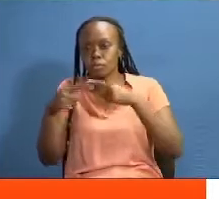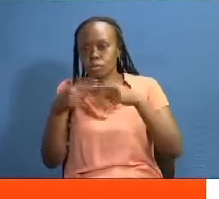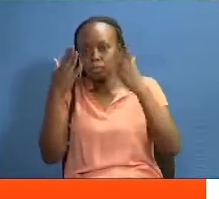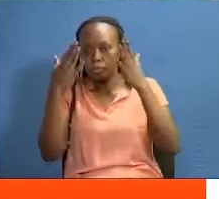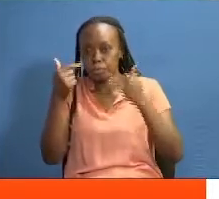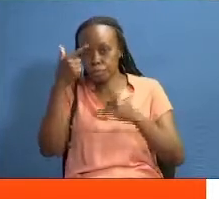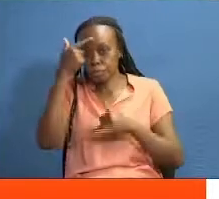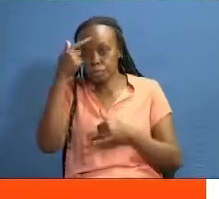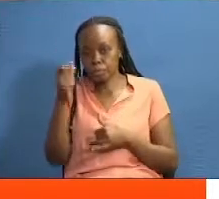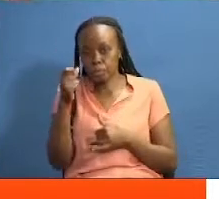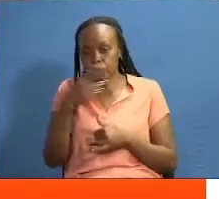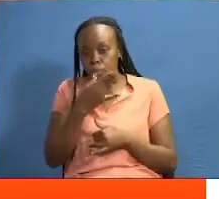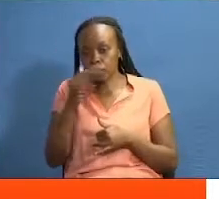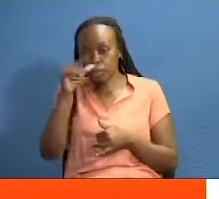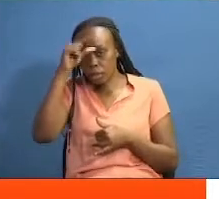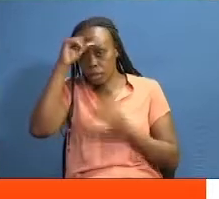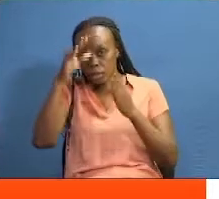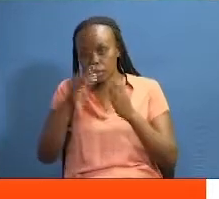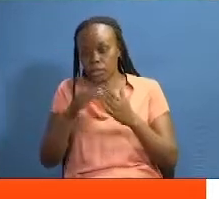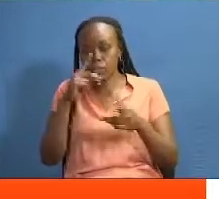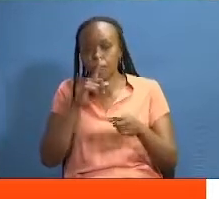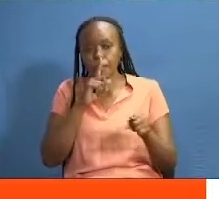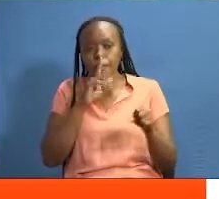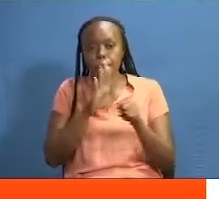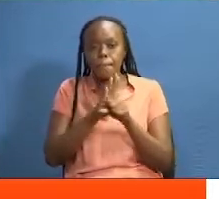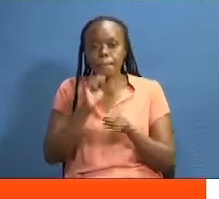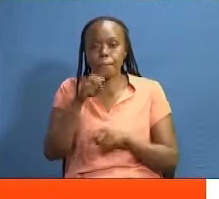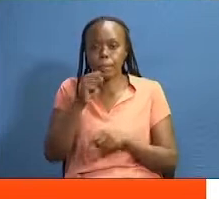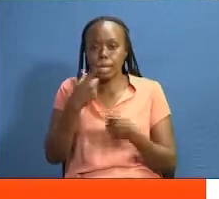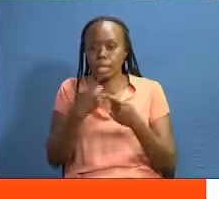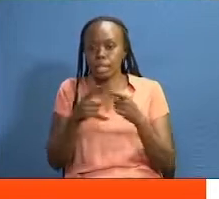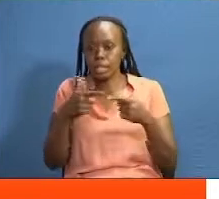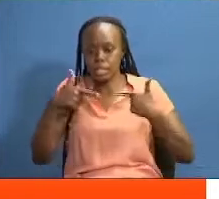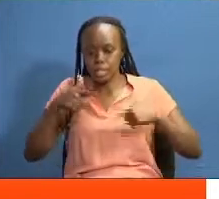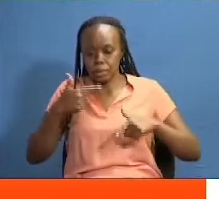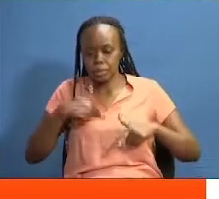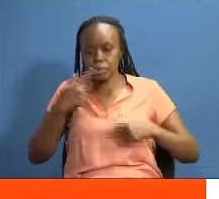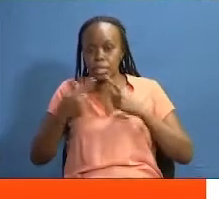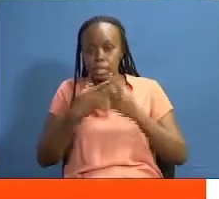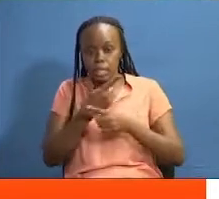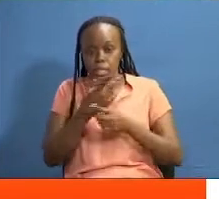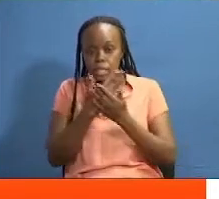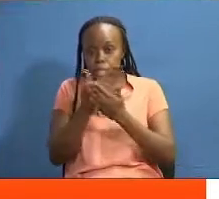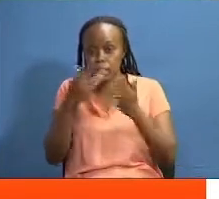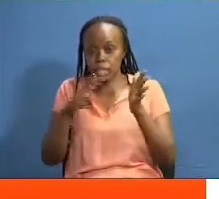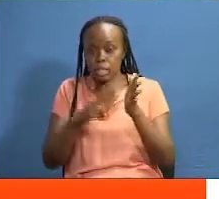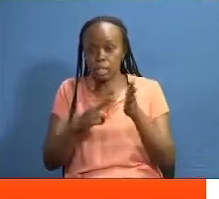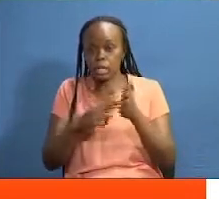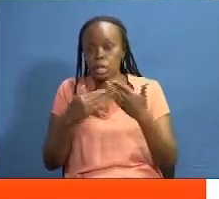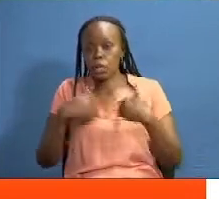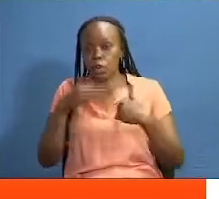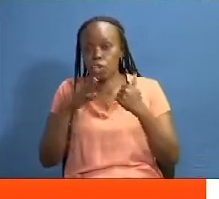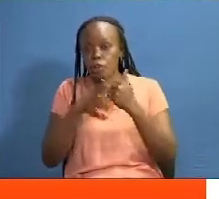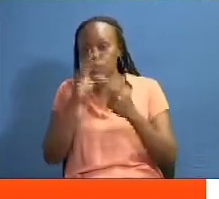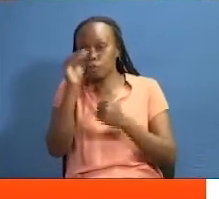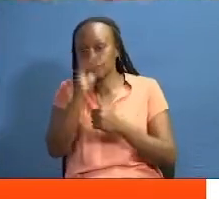now. Because the government, the Jubilee government promised, yes, but let me tell you, as things stand, they didn't even achieve